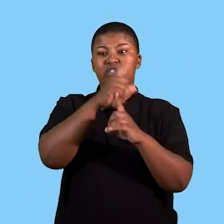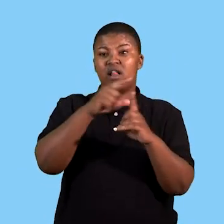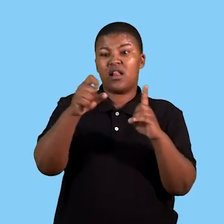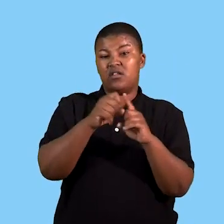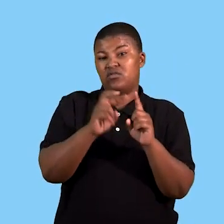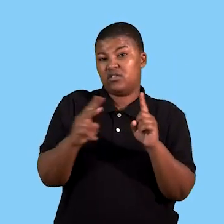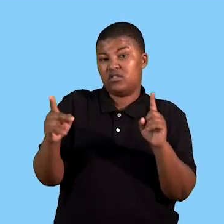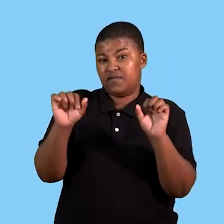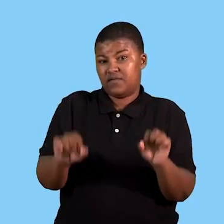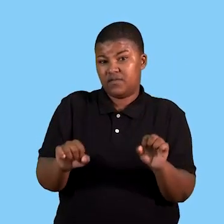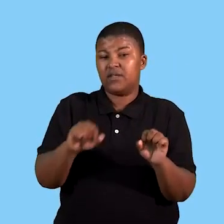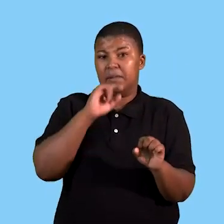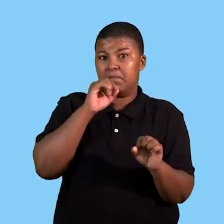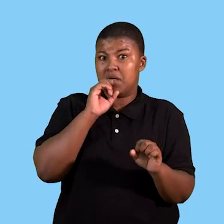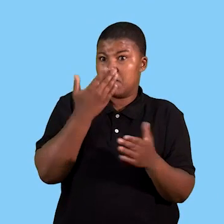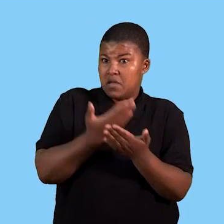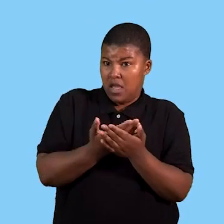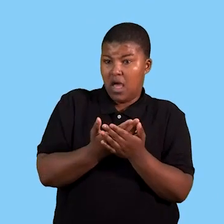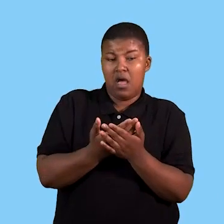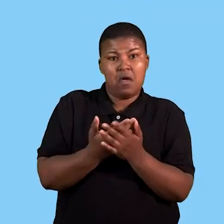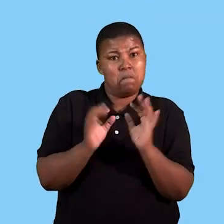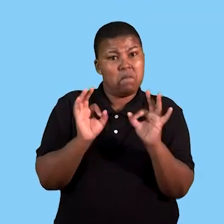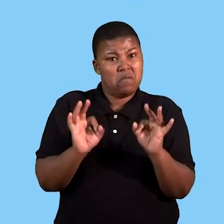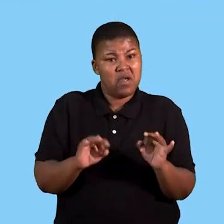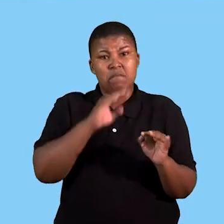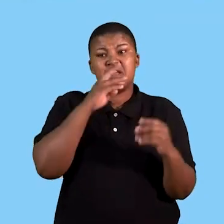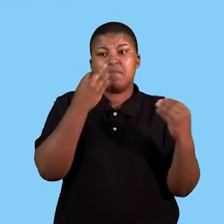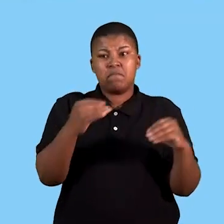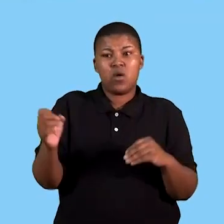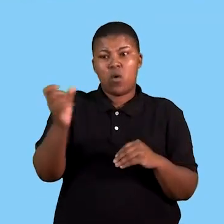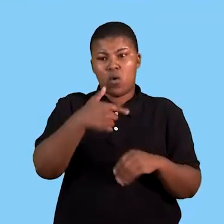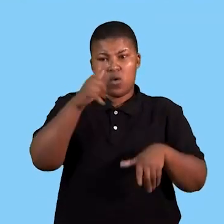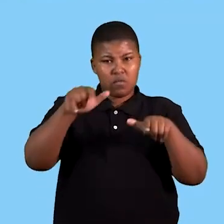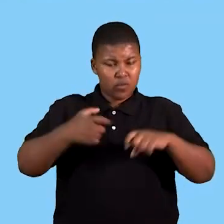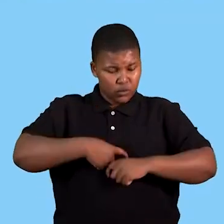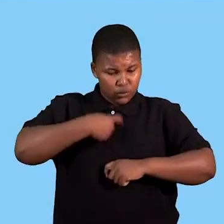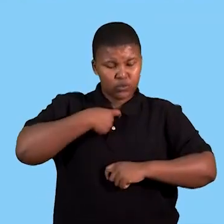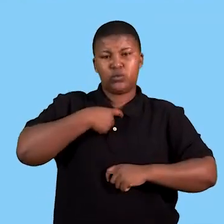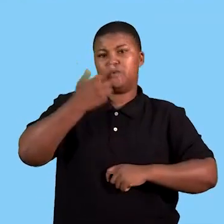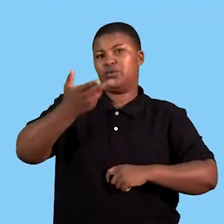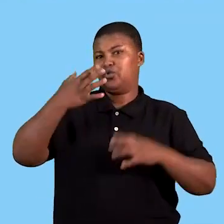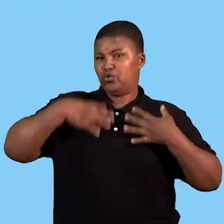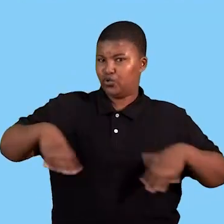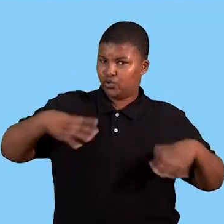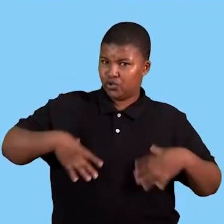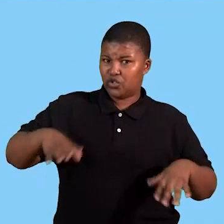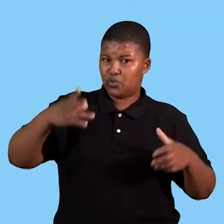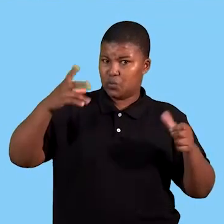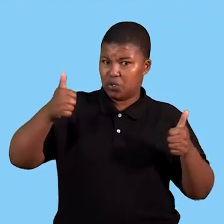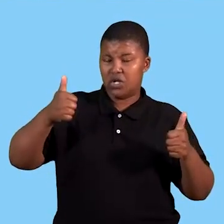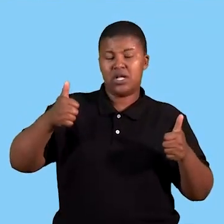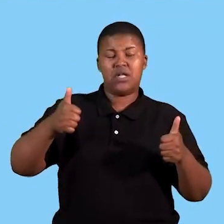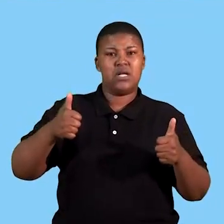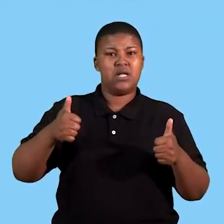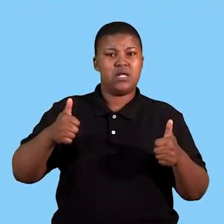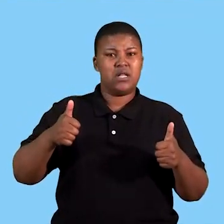organizational culture can differ. It can be a bit more formal, where you have a business where everybody wears suits, they address each